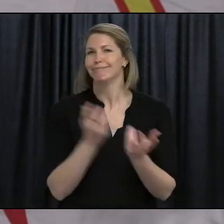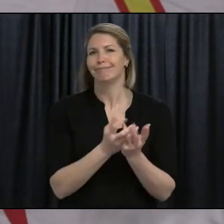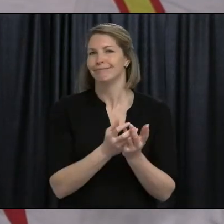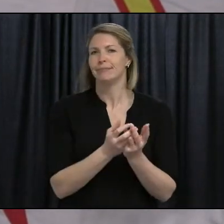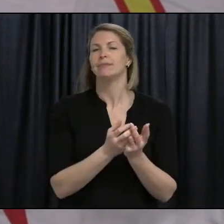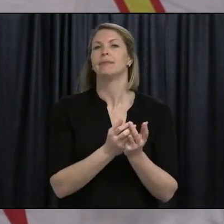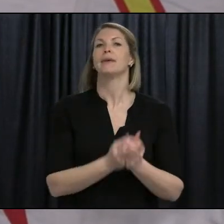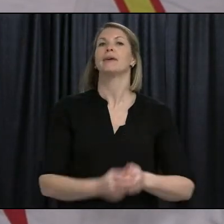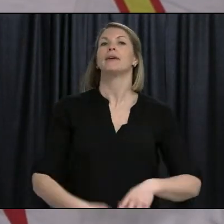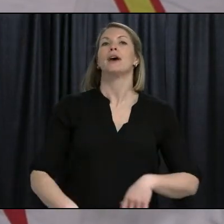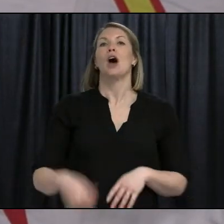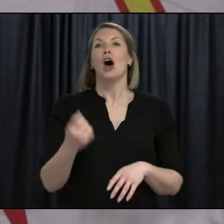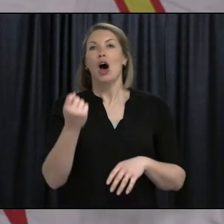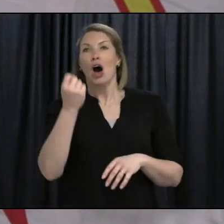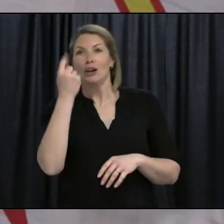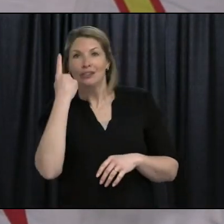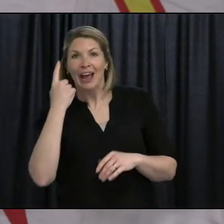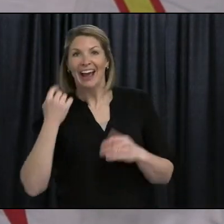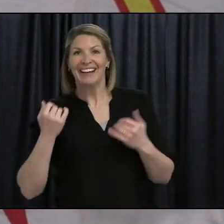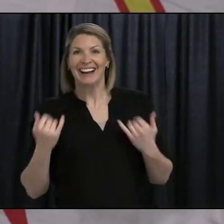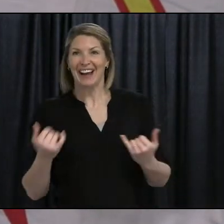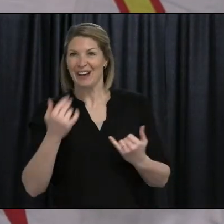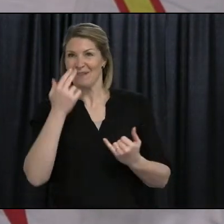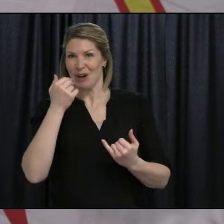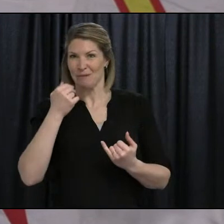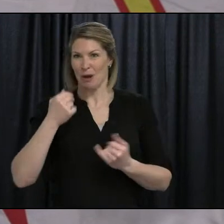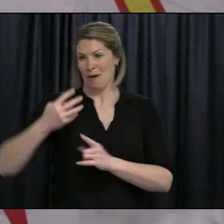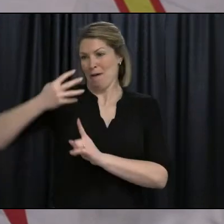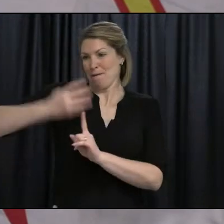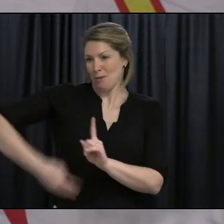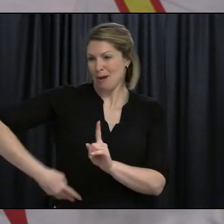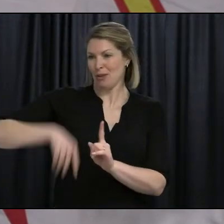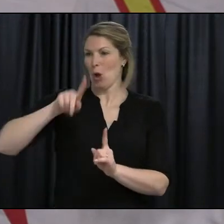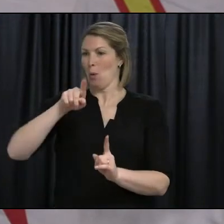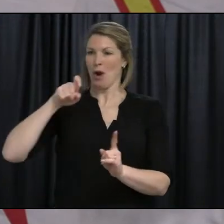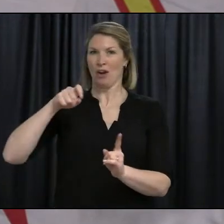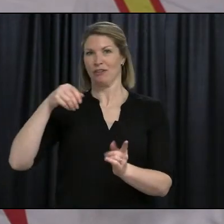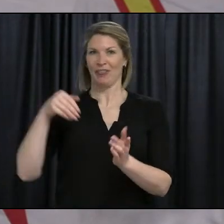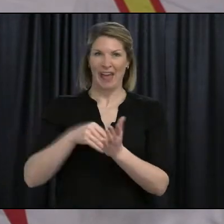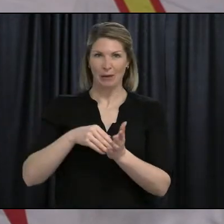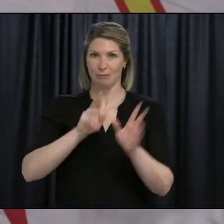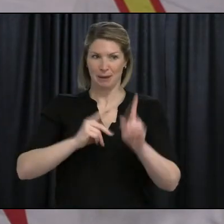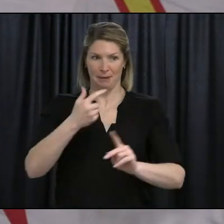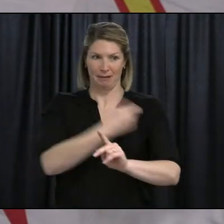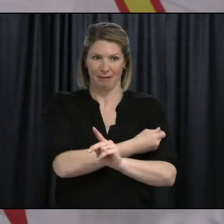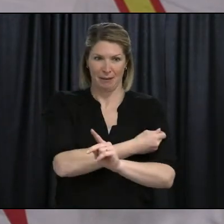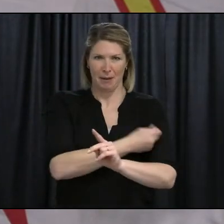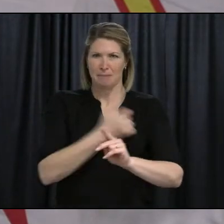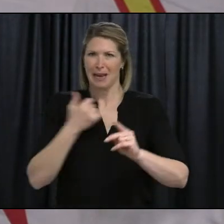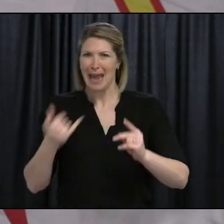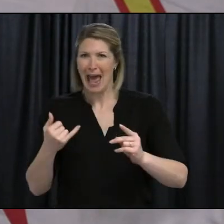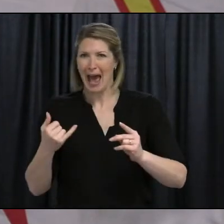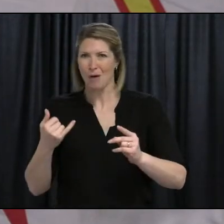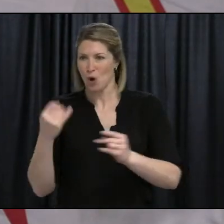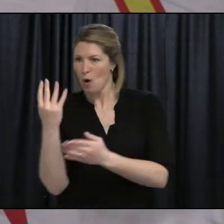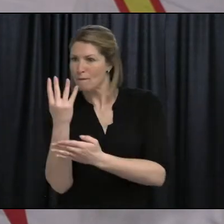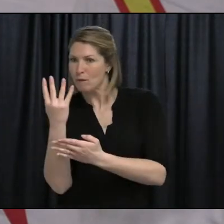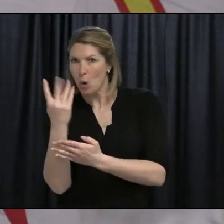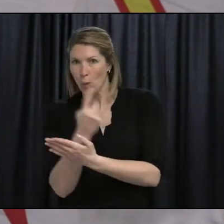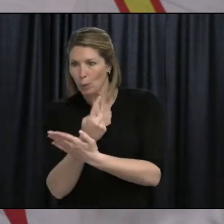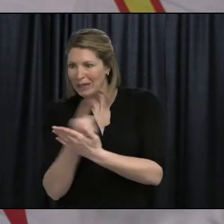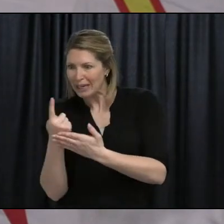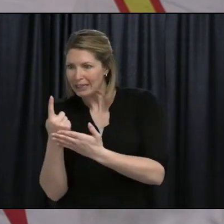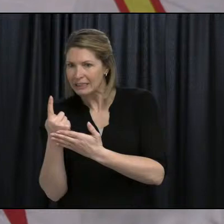months to reach the first 100,000, it was only 4 weeks to reach the second. We expect that by the end of June, all